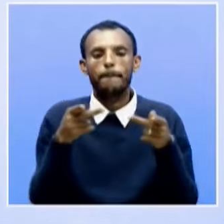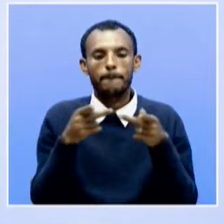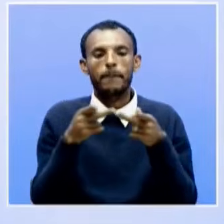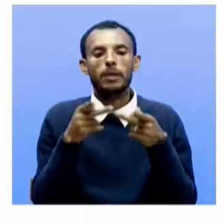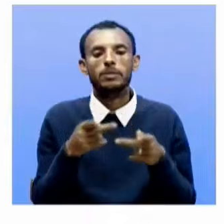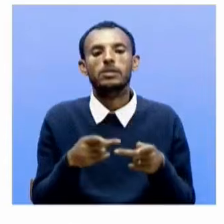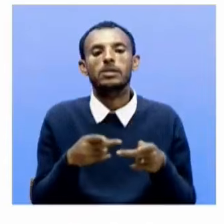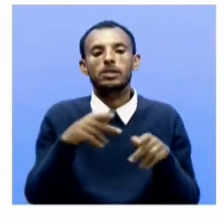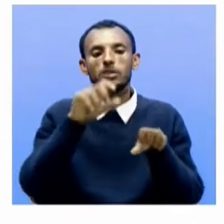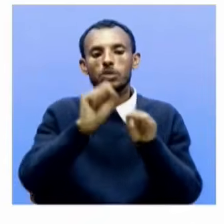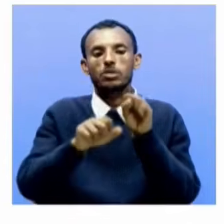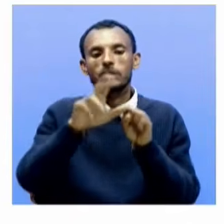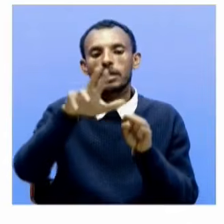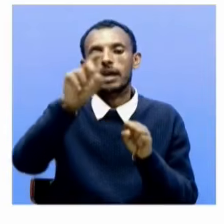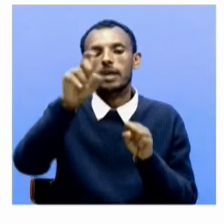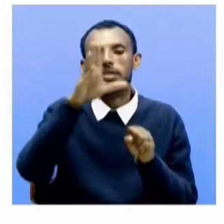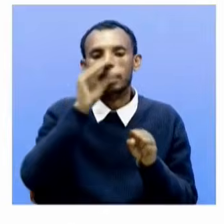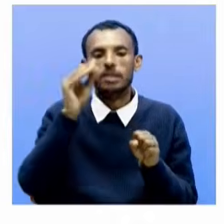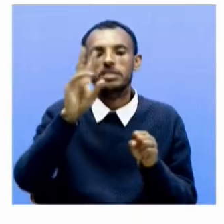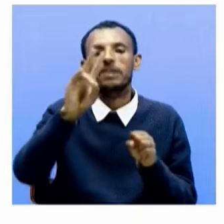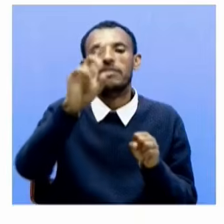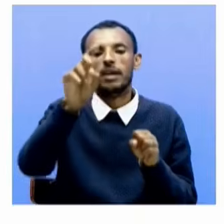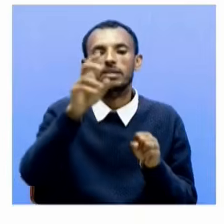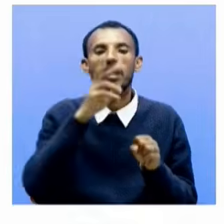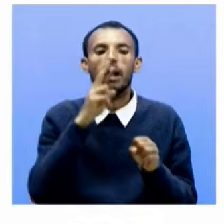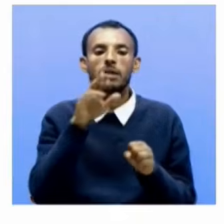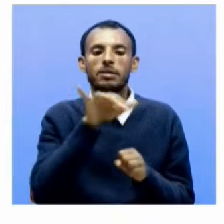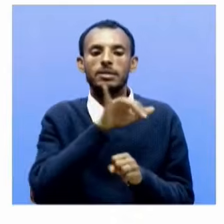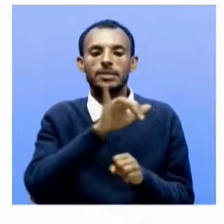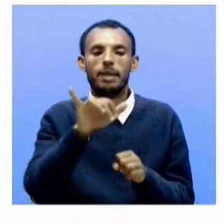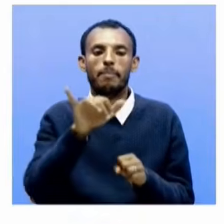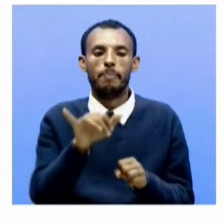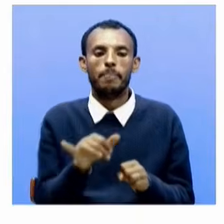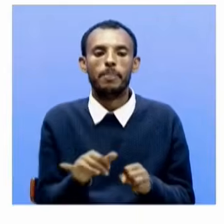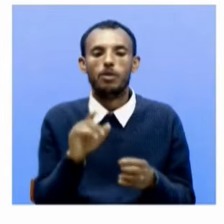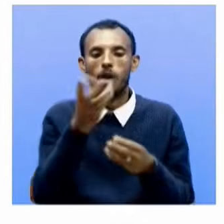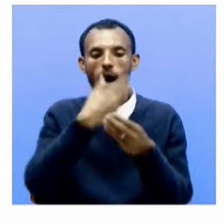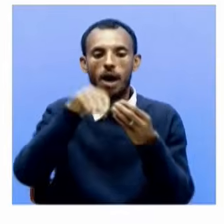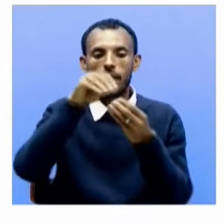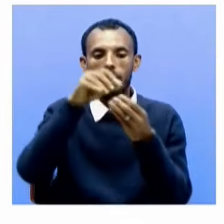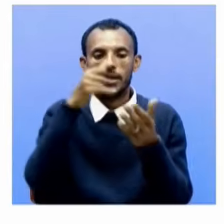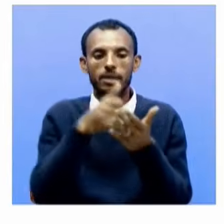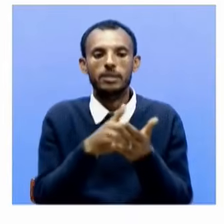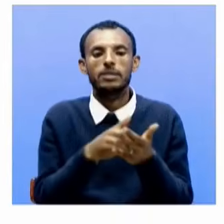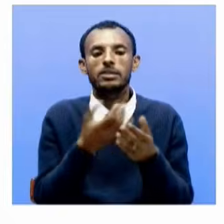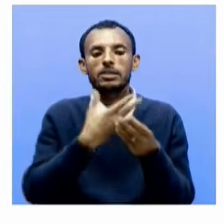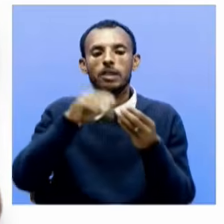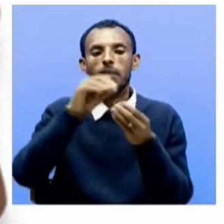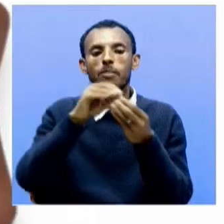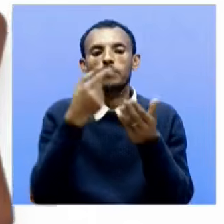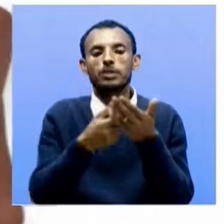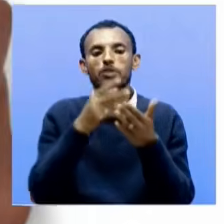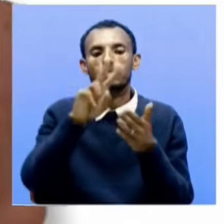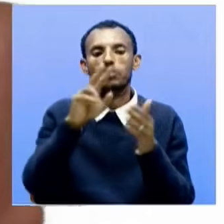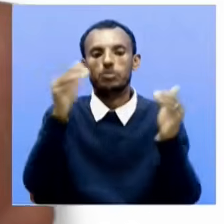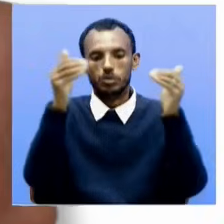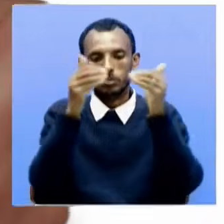So 3x and 7x are like terms, so you can add it. The sum of these two gives us